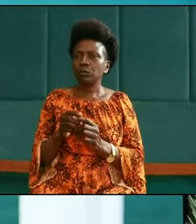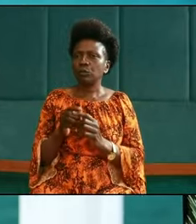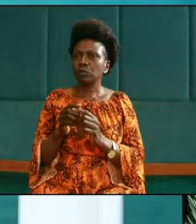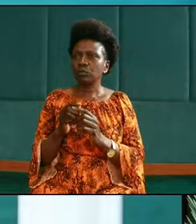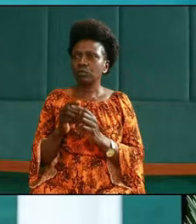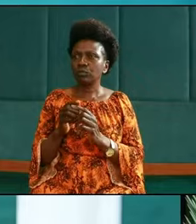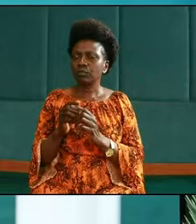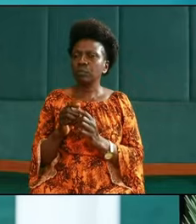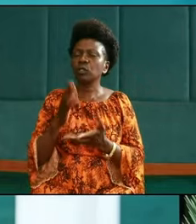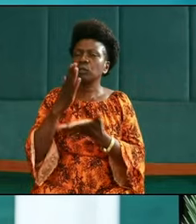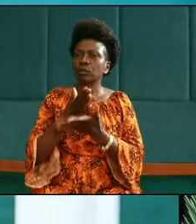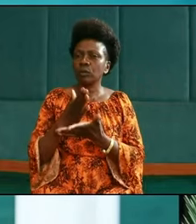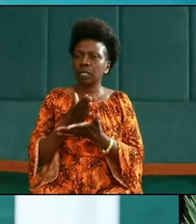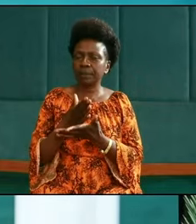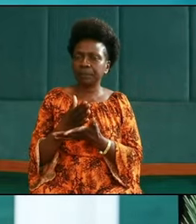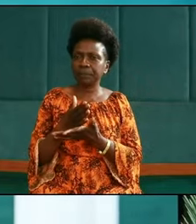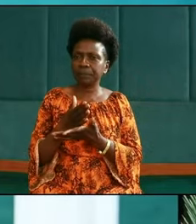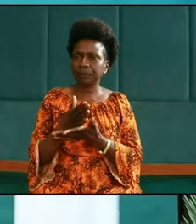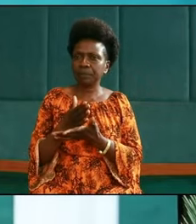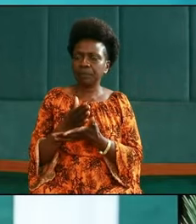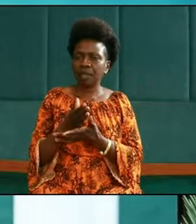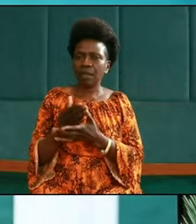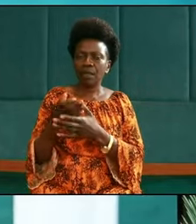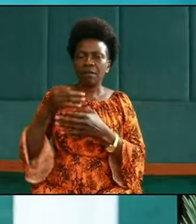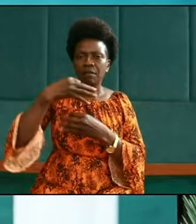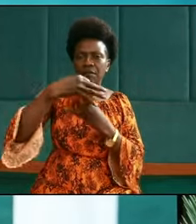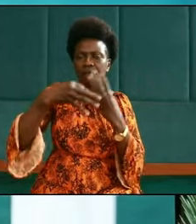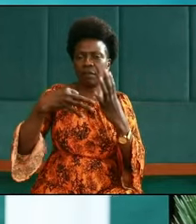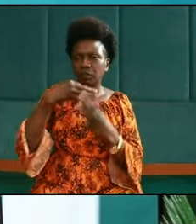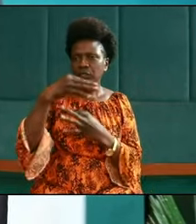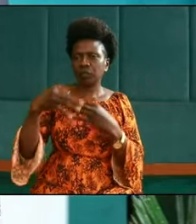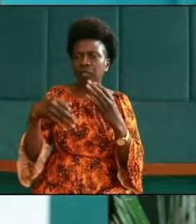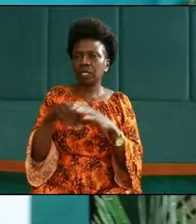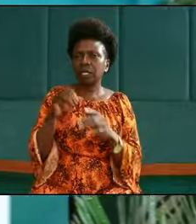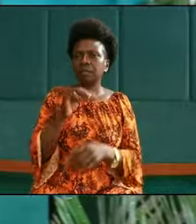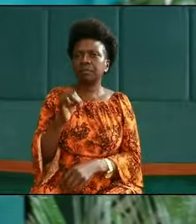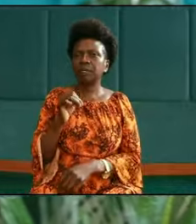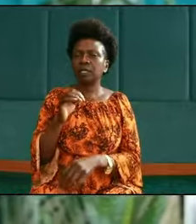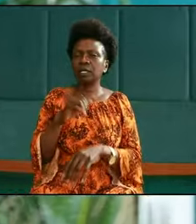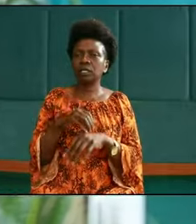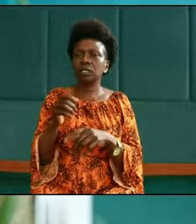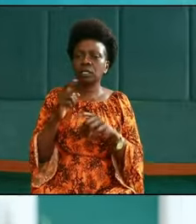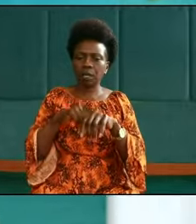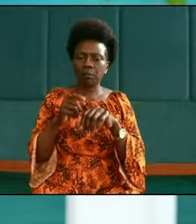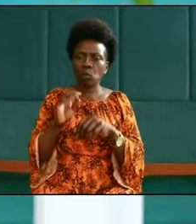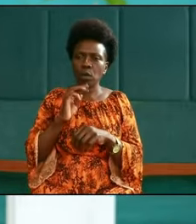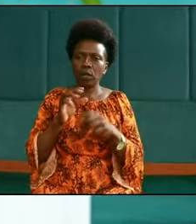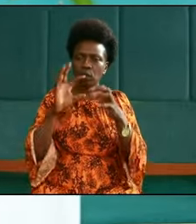sincerely fellowshipping with one another. It is when we